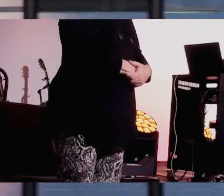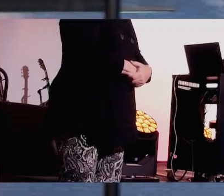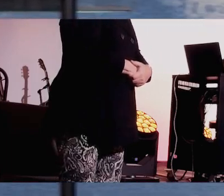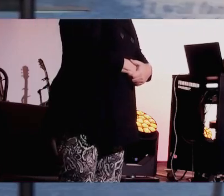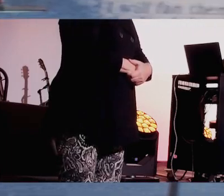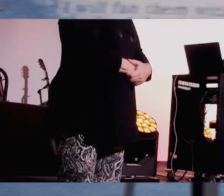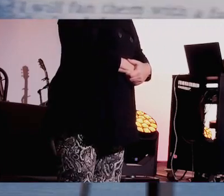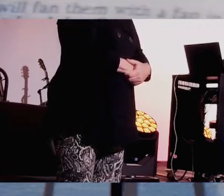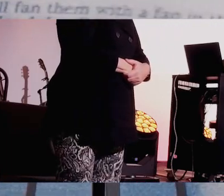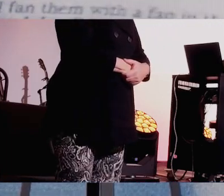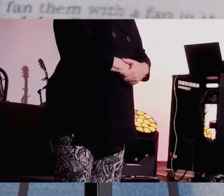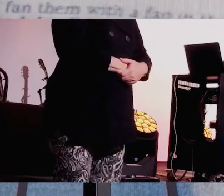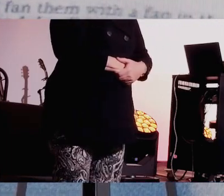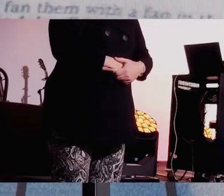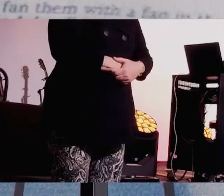Okay.